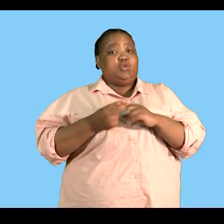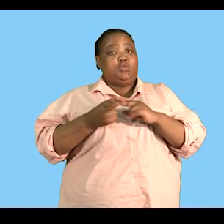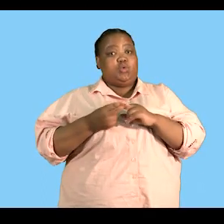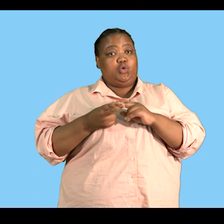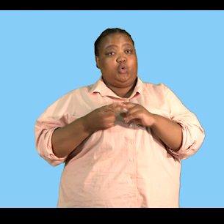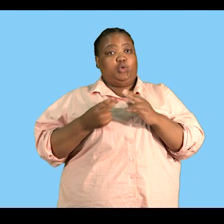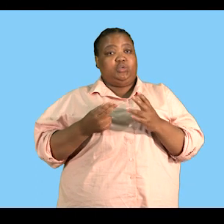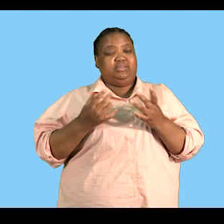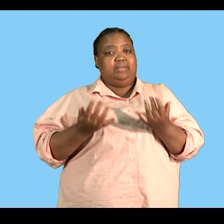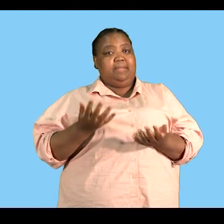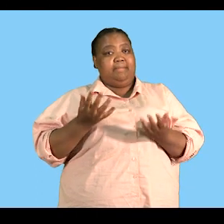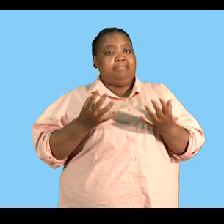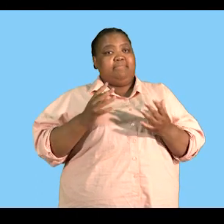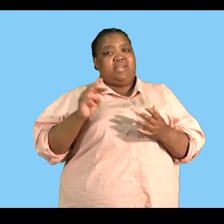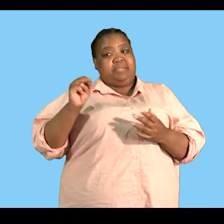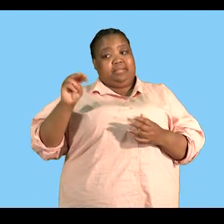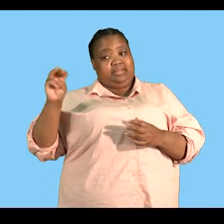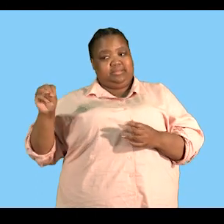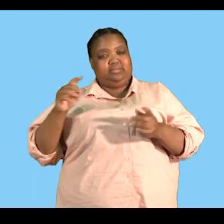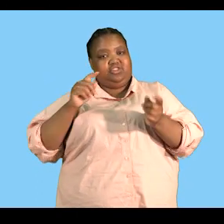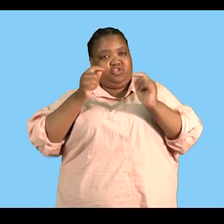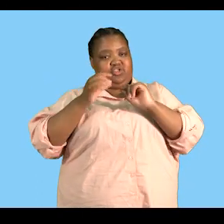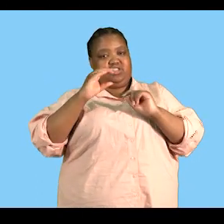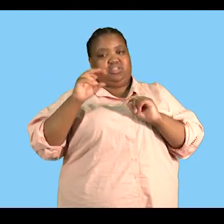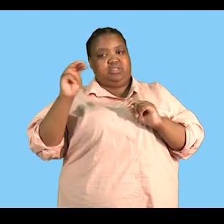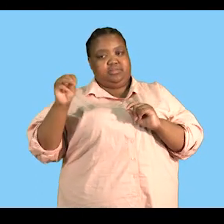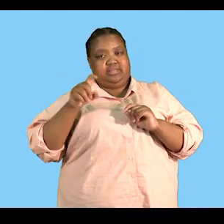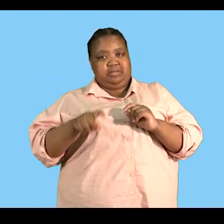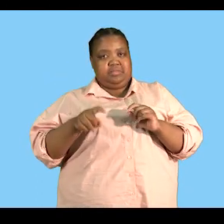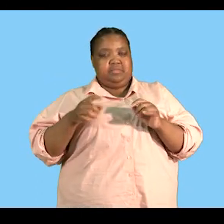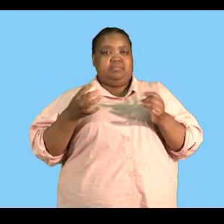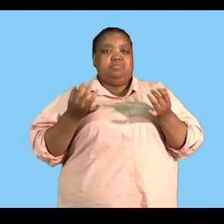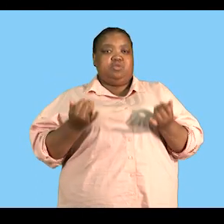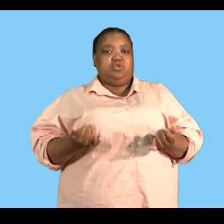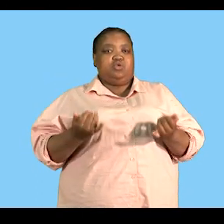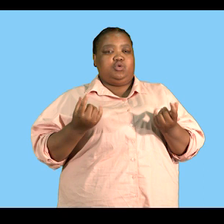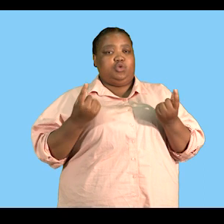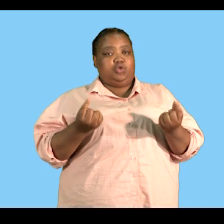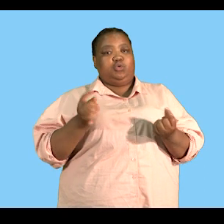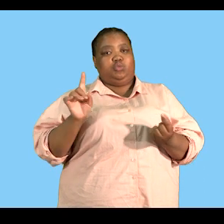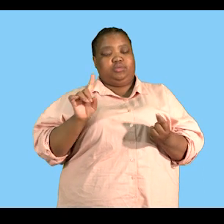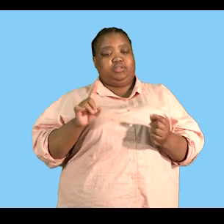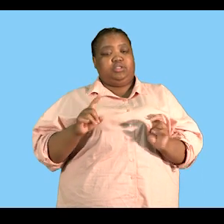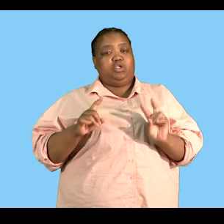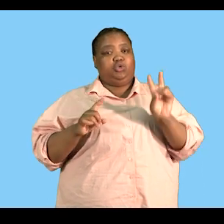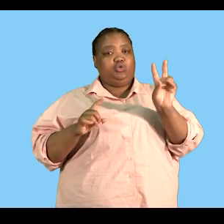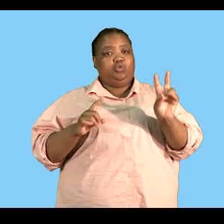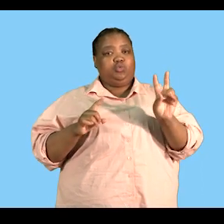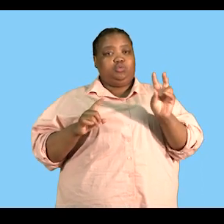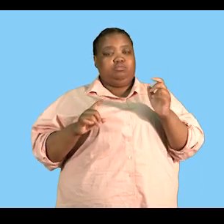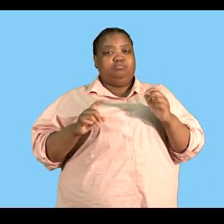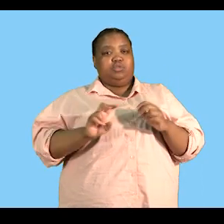something else, we had to convert first. So then the only thing we do is we substitute